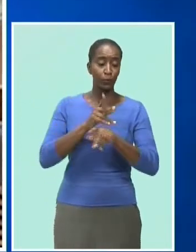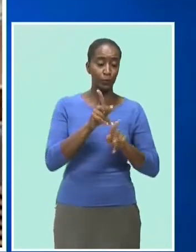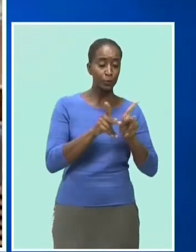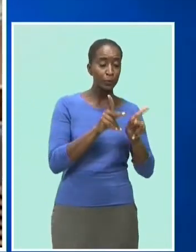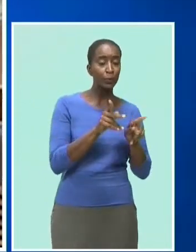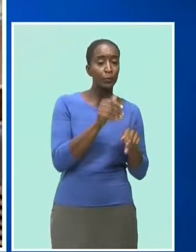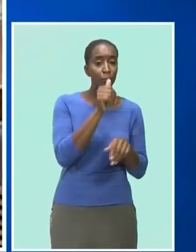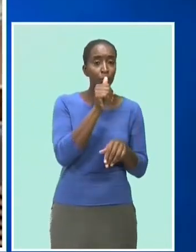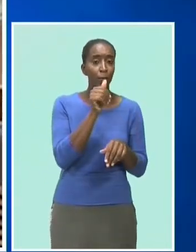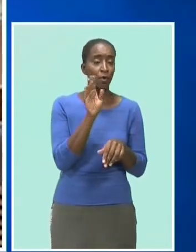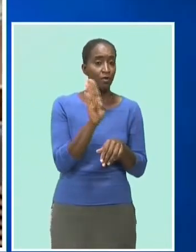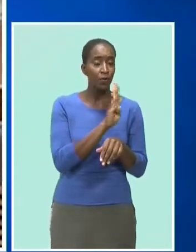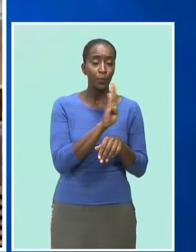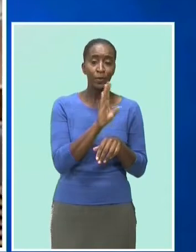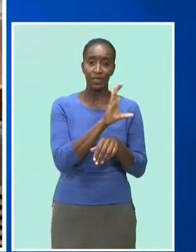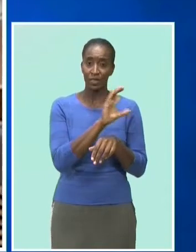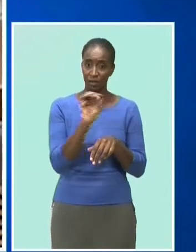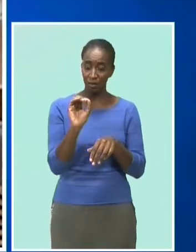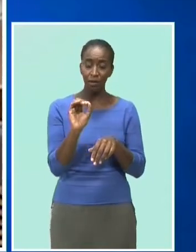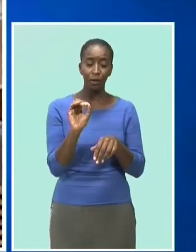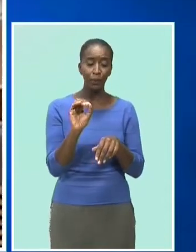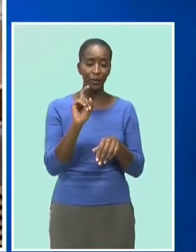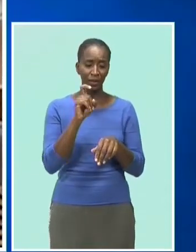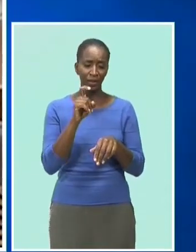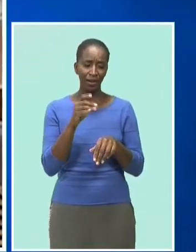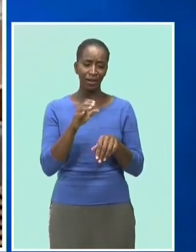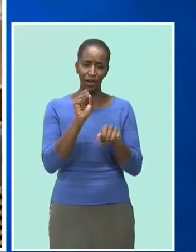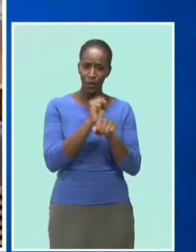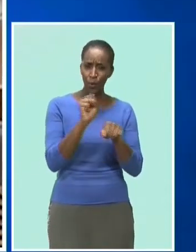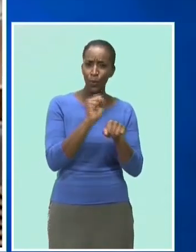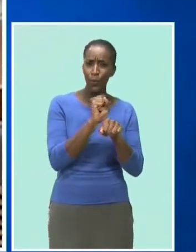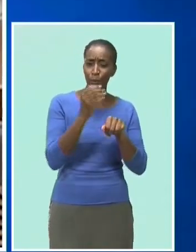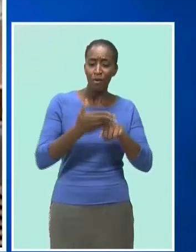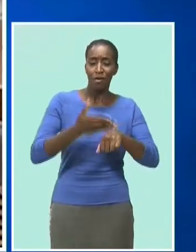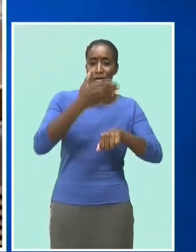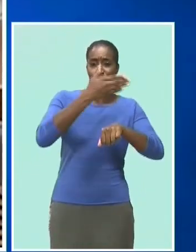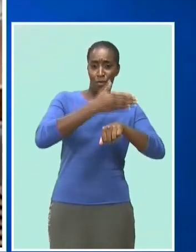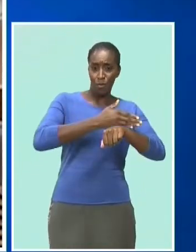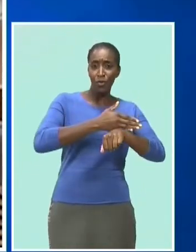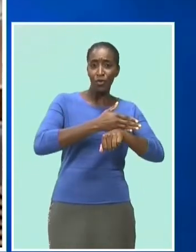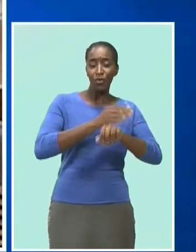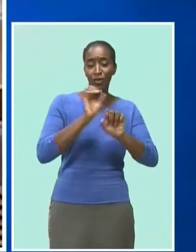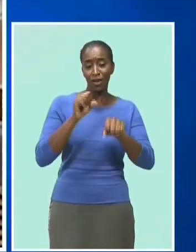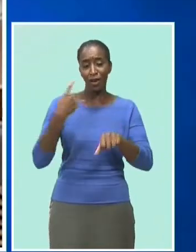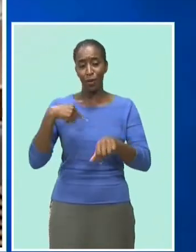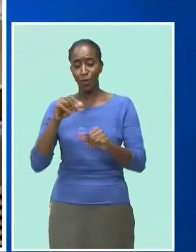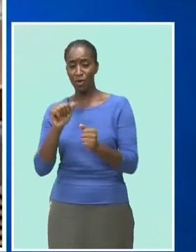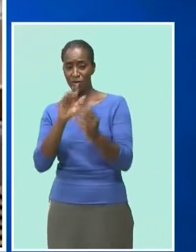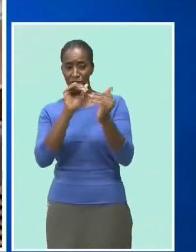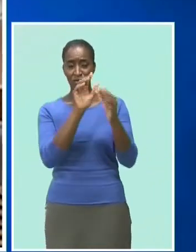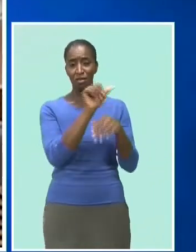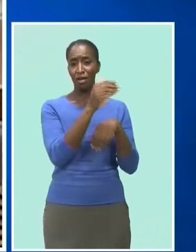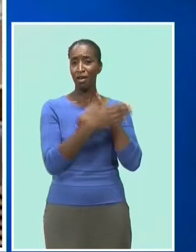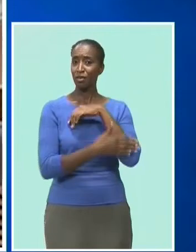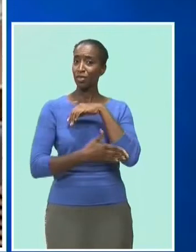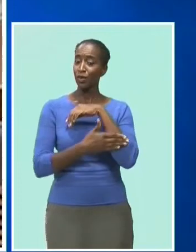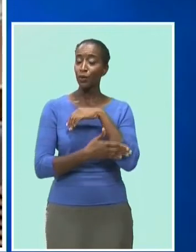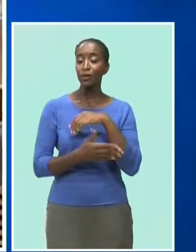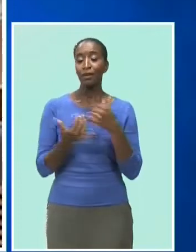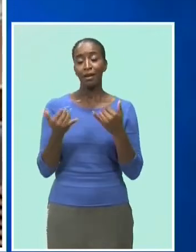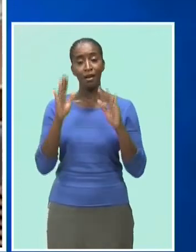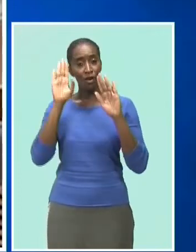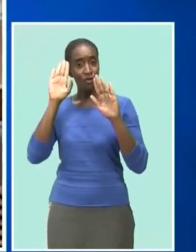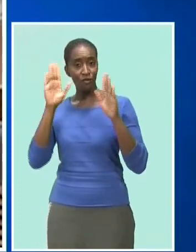more competitive as an economy, I dare say that we need to pay attention now to